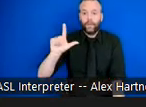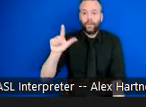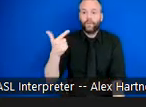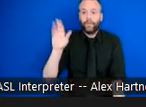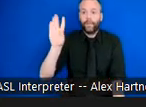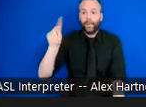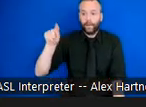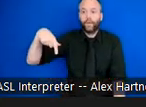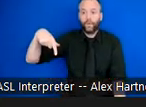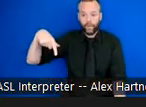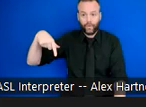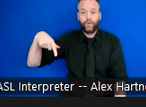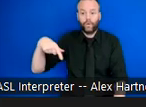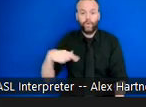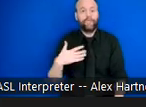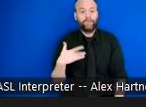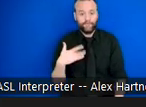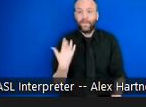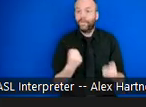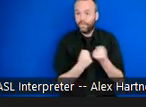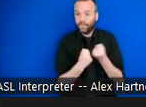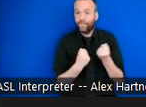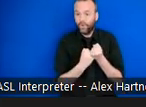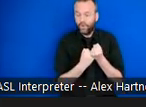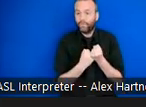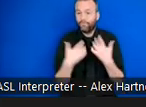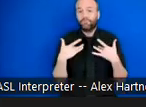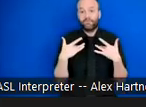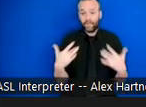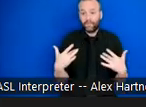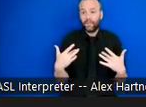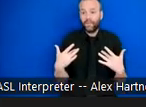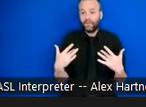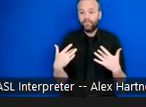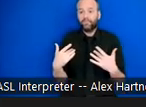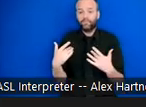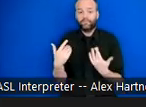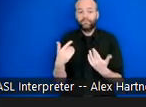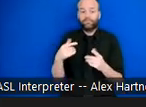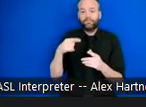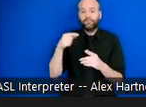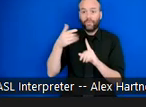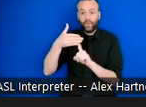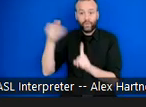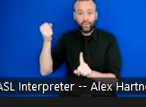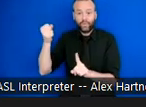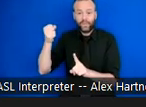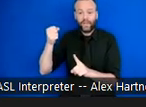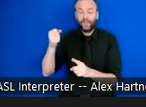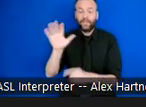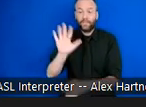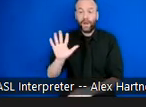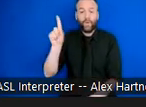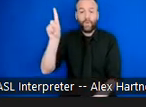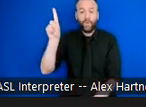social support from their family reported attempting suicide at less than half the rate